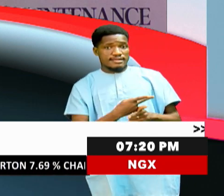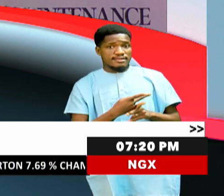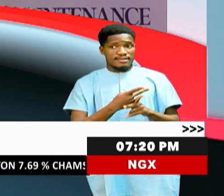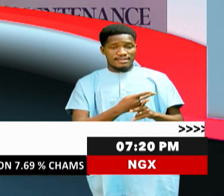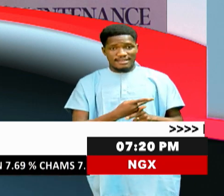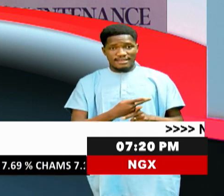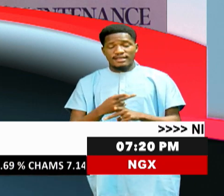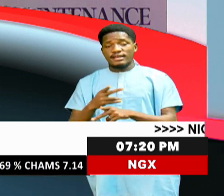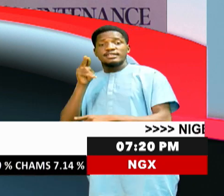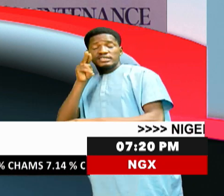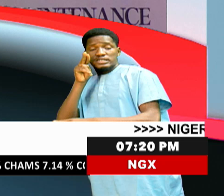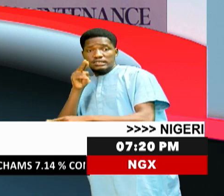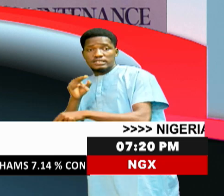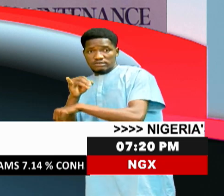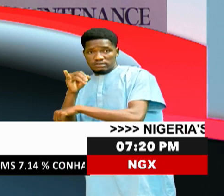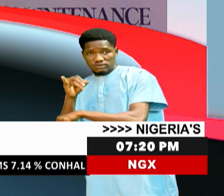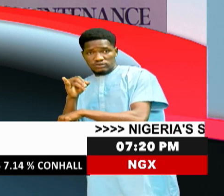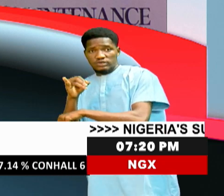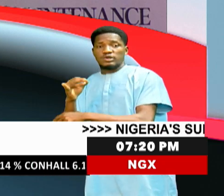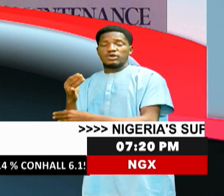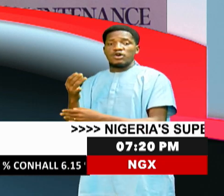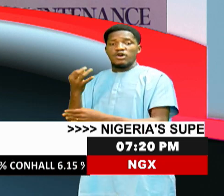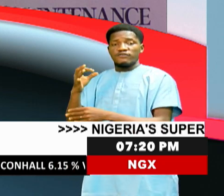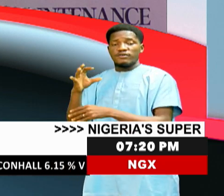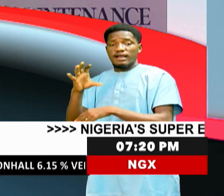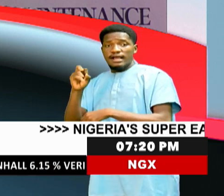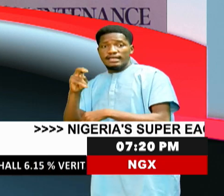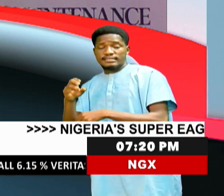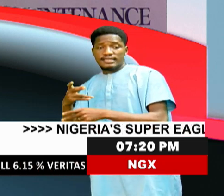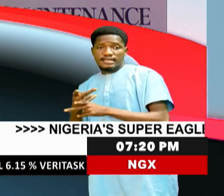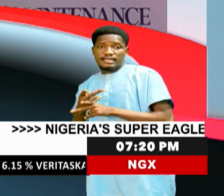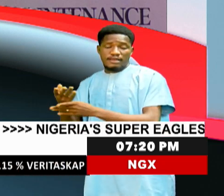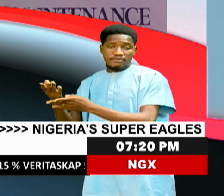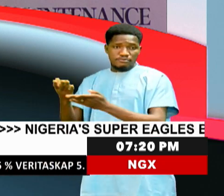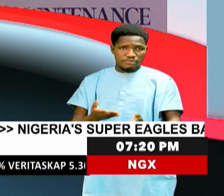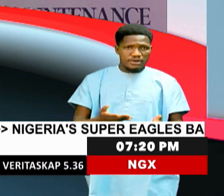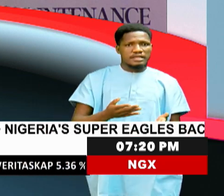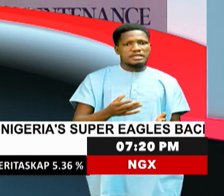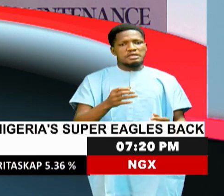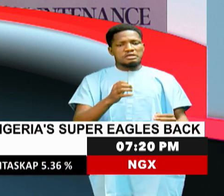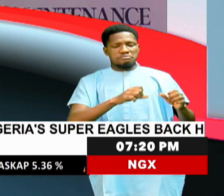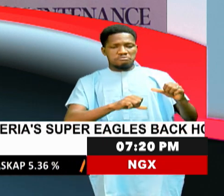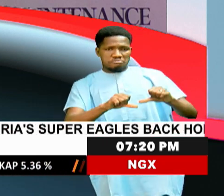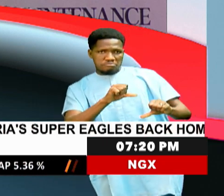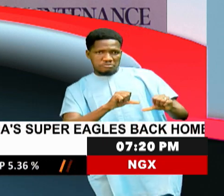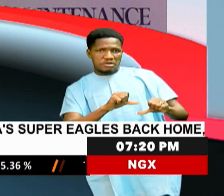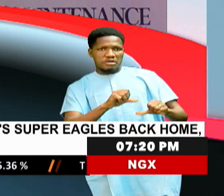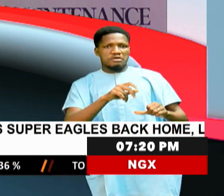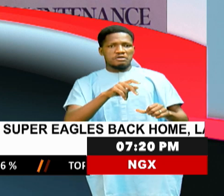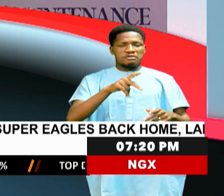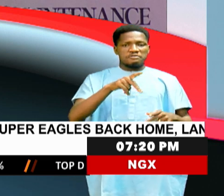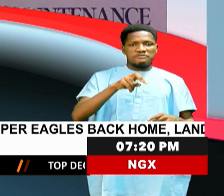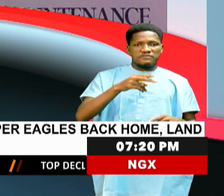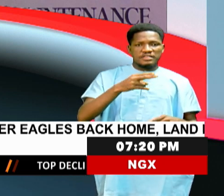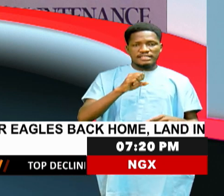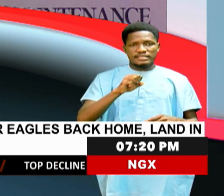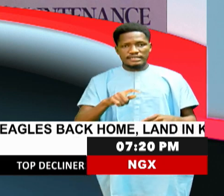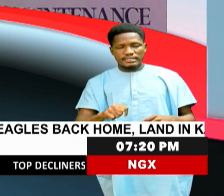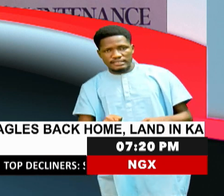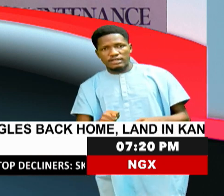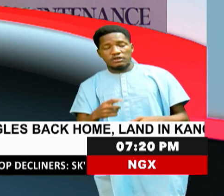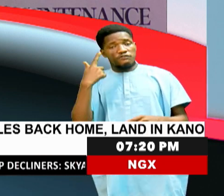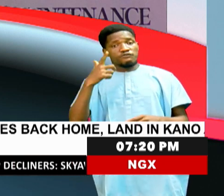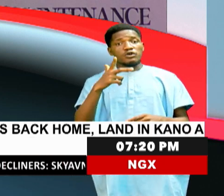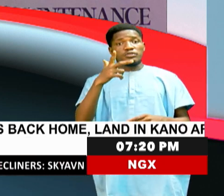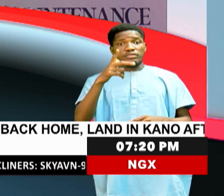and Treatments, NICRIT, brings together biomedical engineers and medical physicists for a three-day training in Abuja.